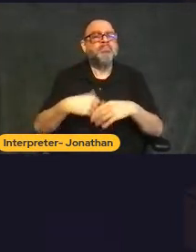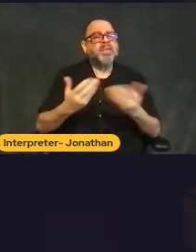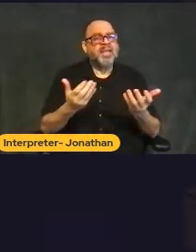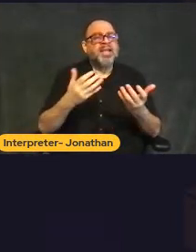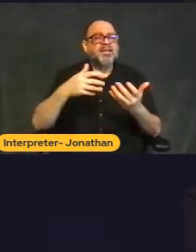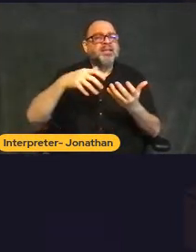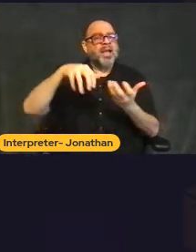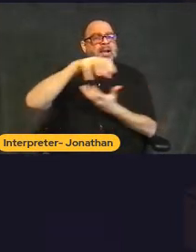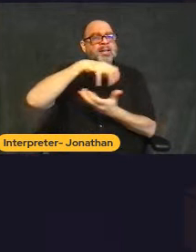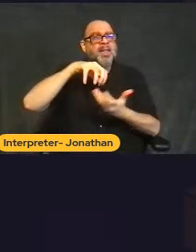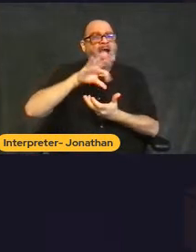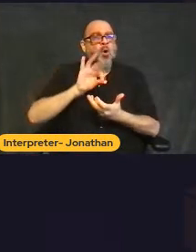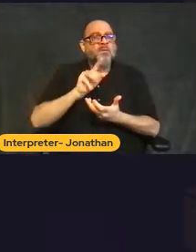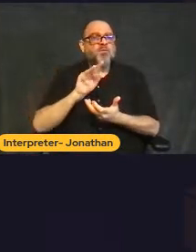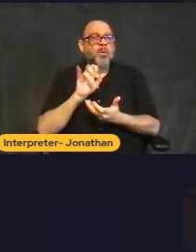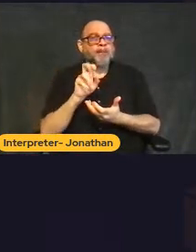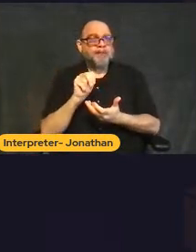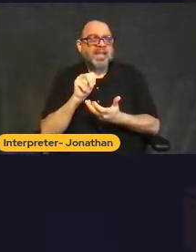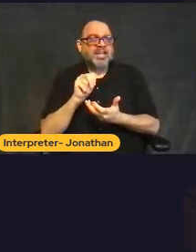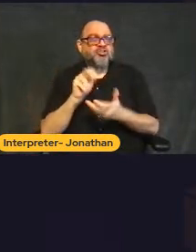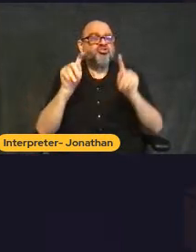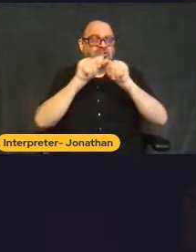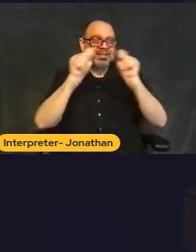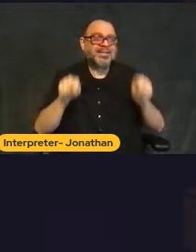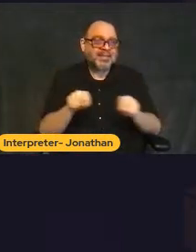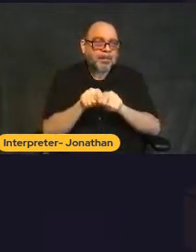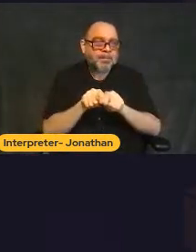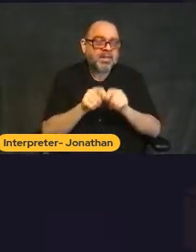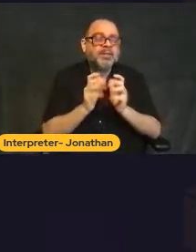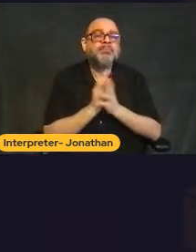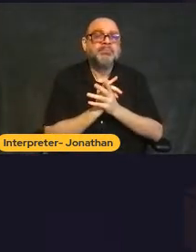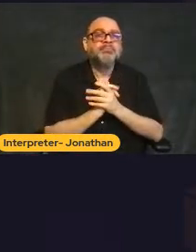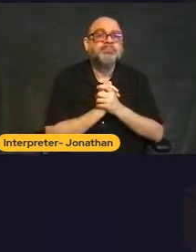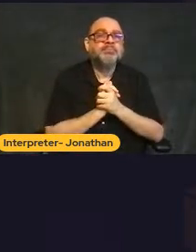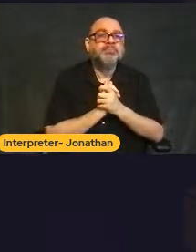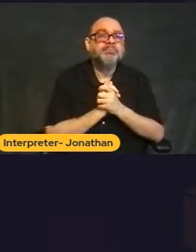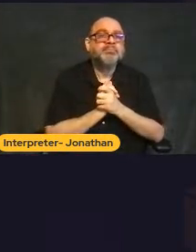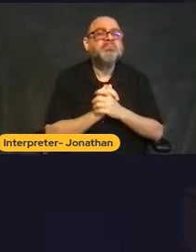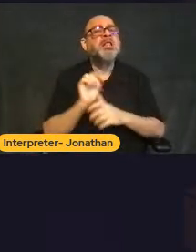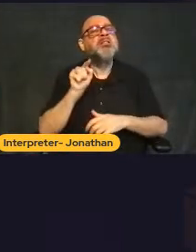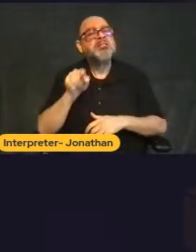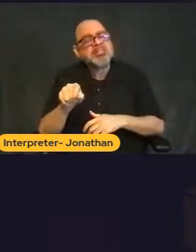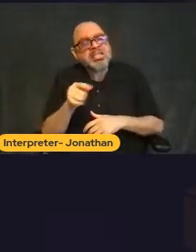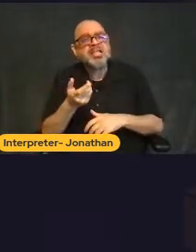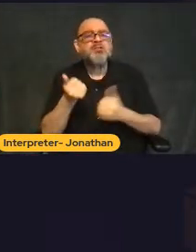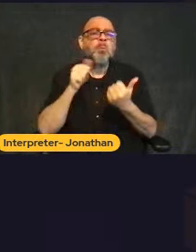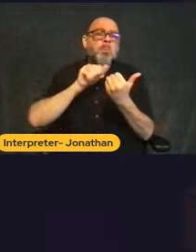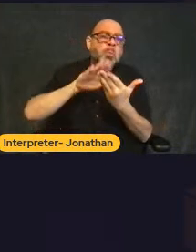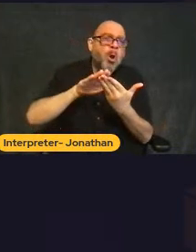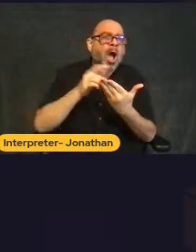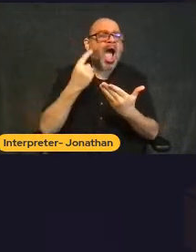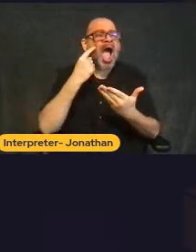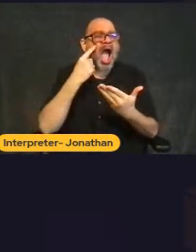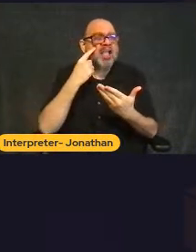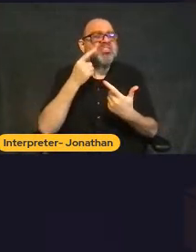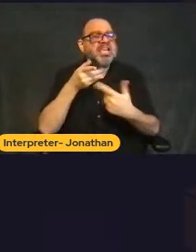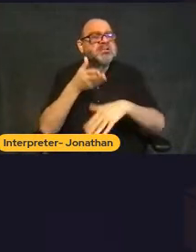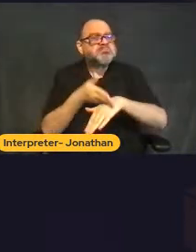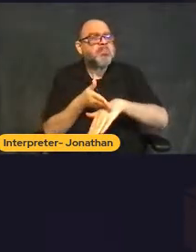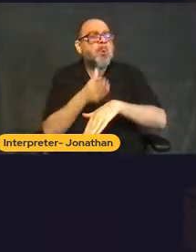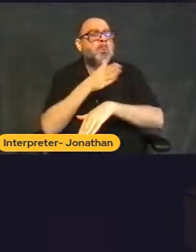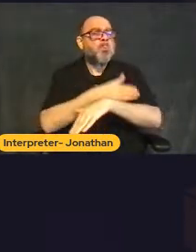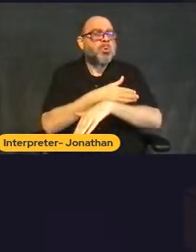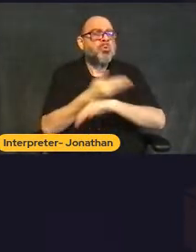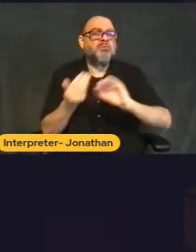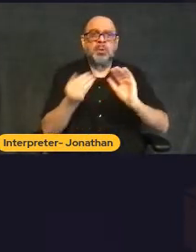CloudFormation template. And I think this is generally a better approach than the previous one. And again,